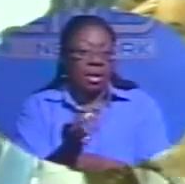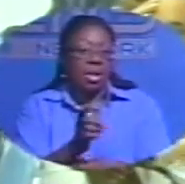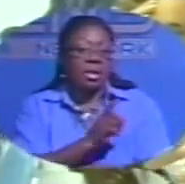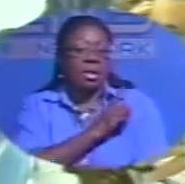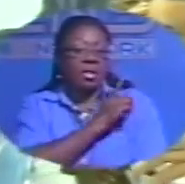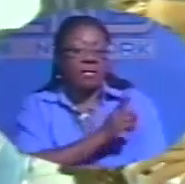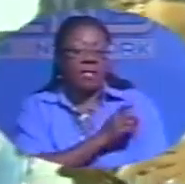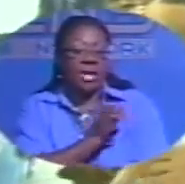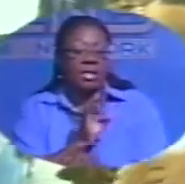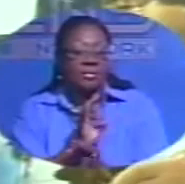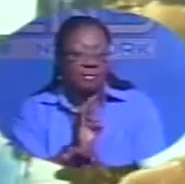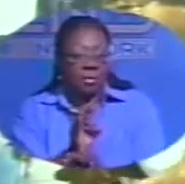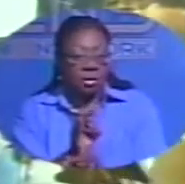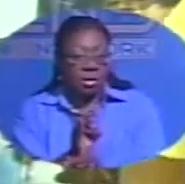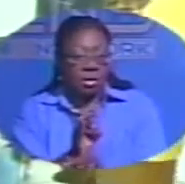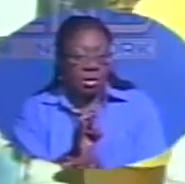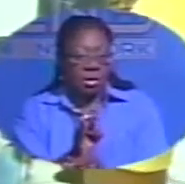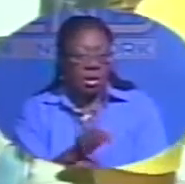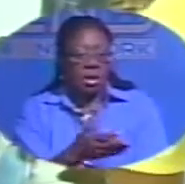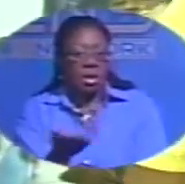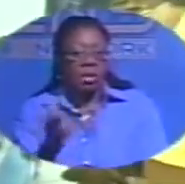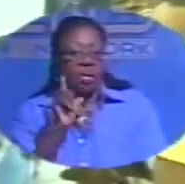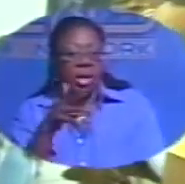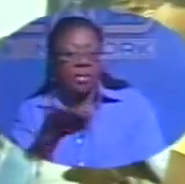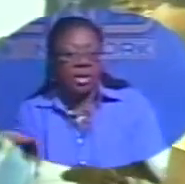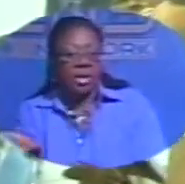The Dominicans, I call them. They'll be there